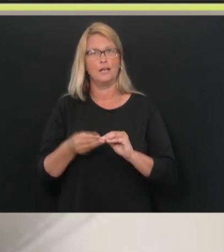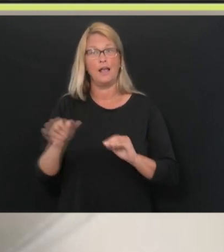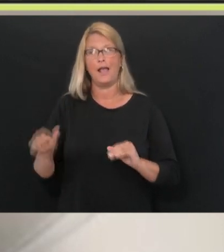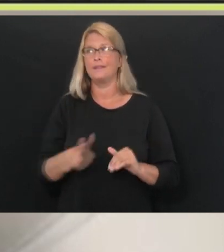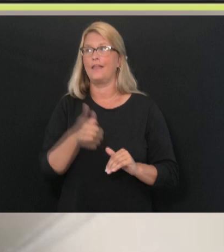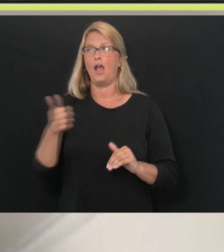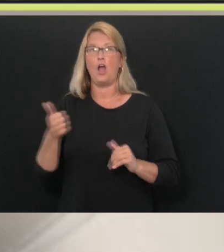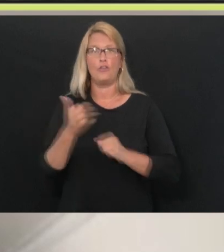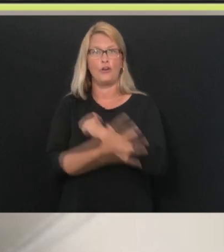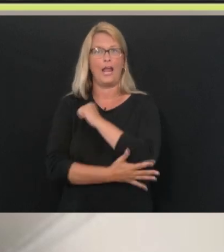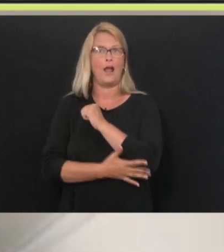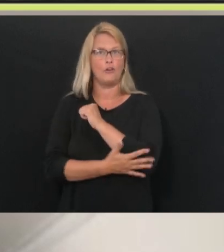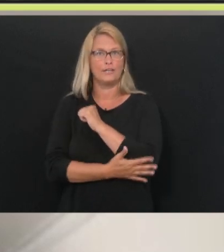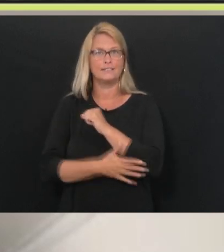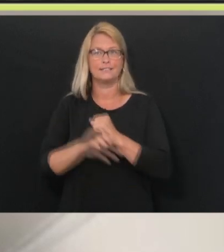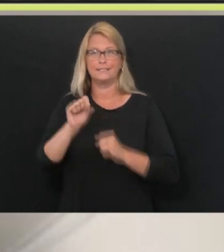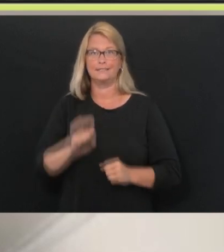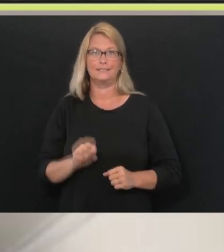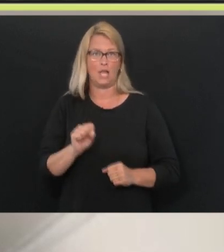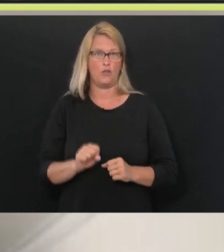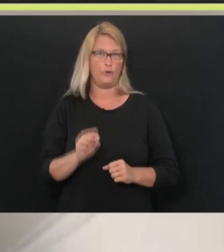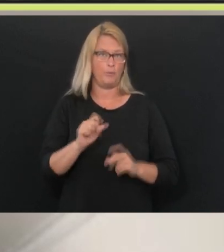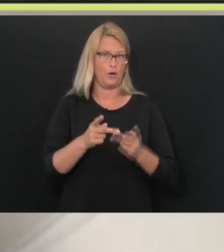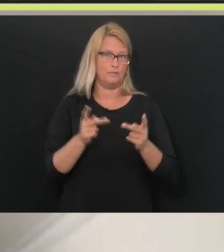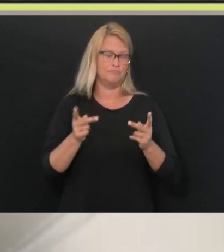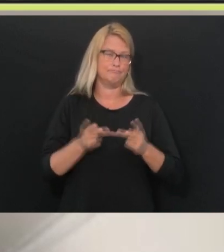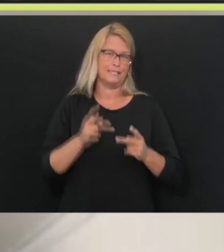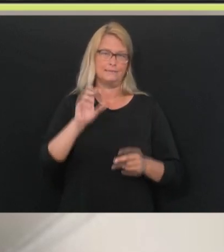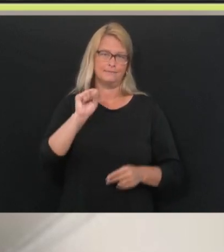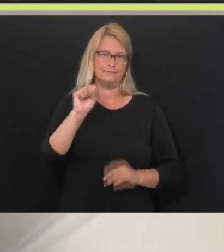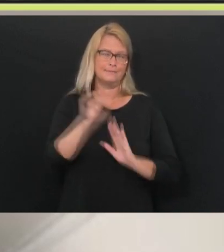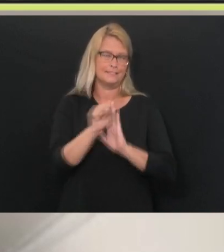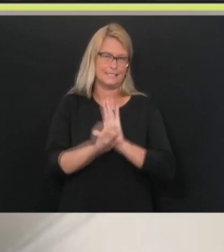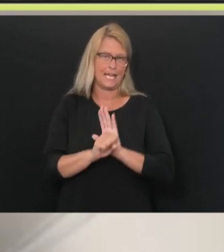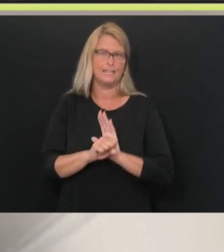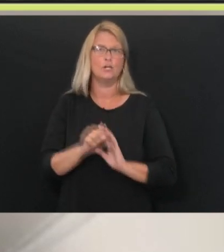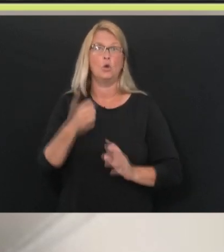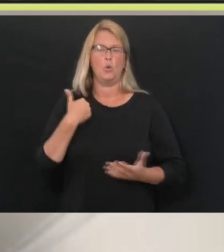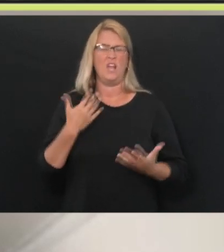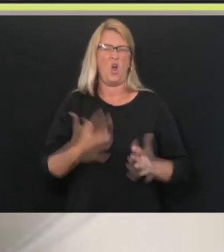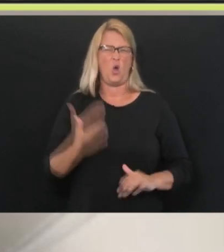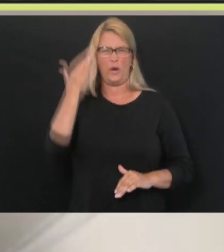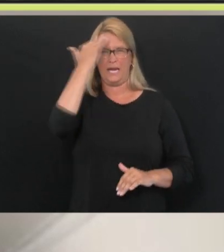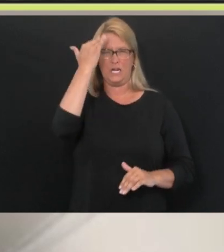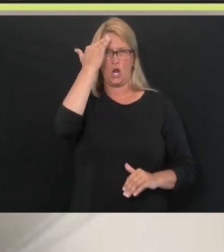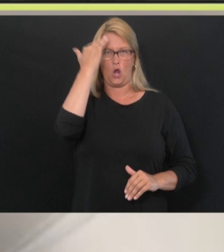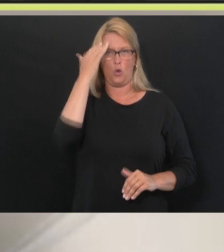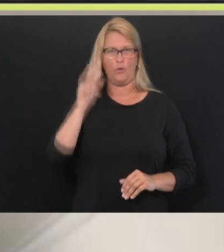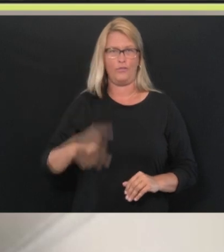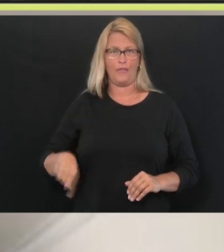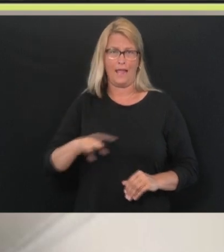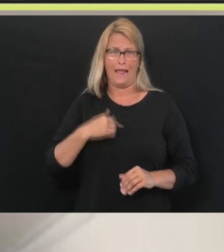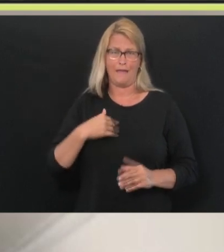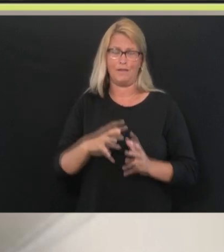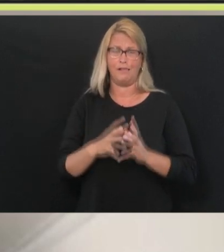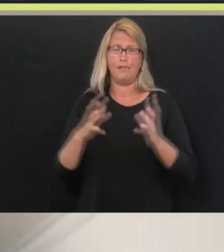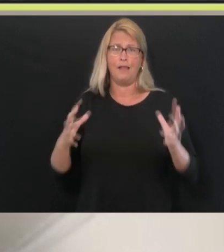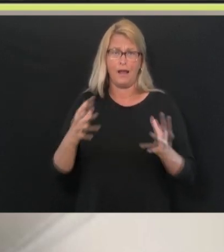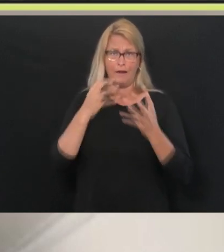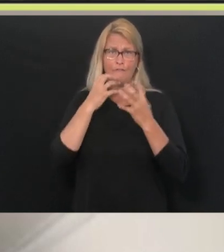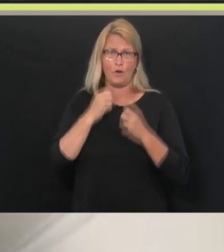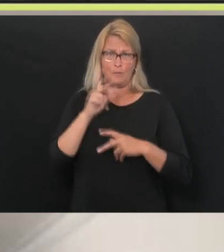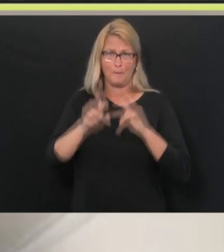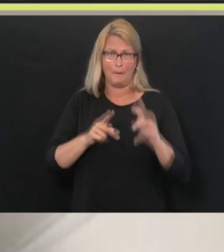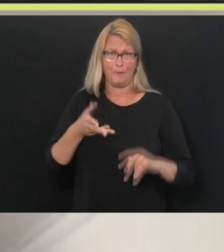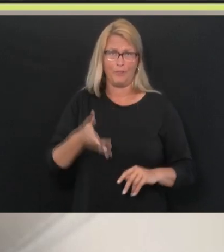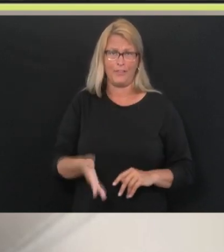the southern part of the state. And these are areas that we know have the most vulnerable people in our state.